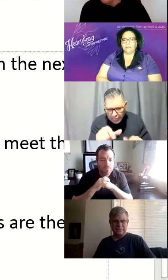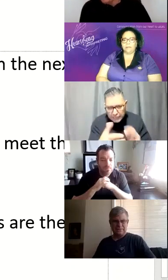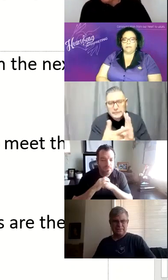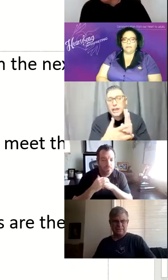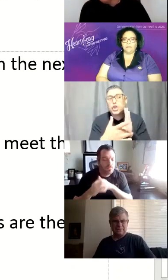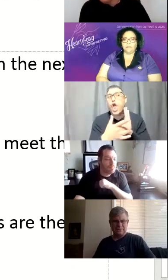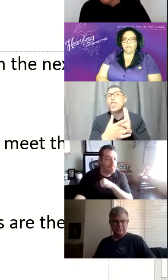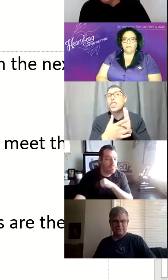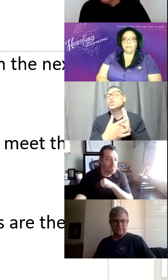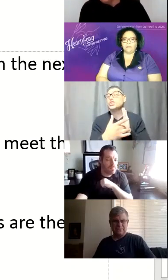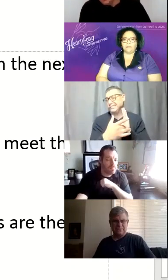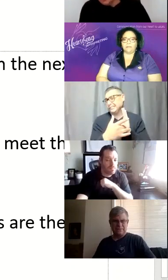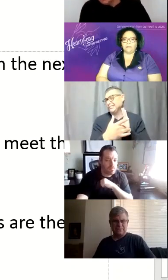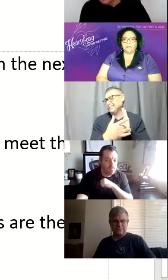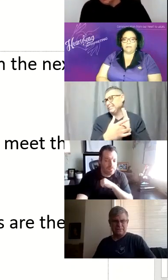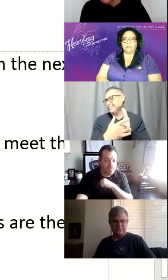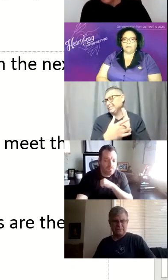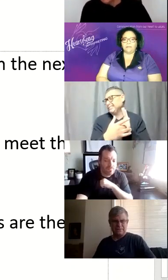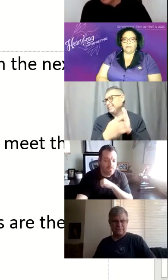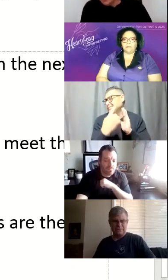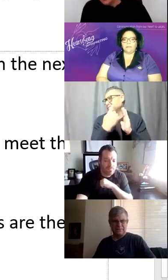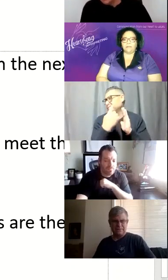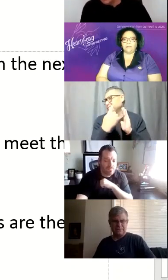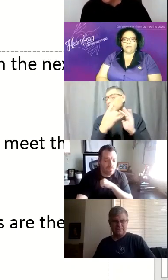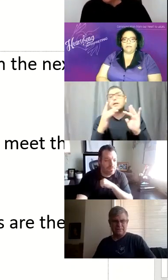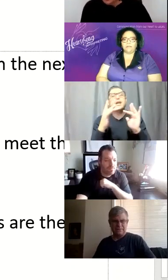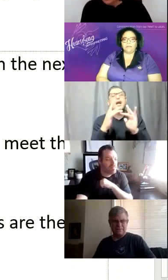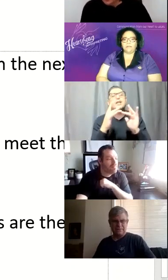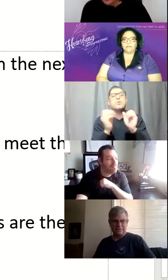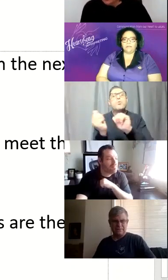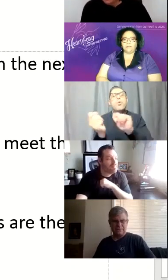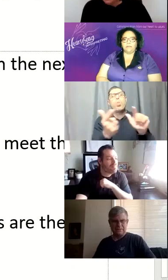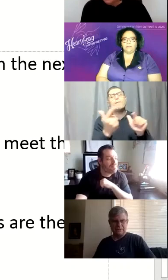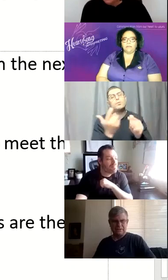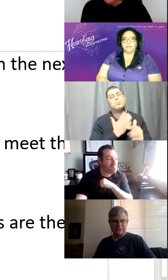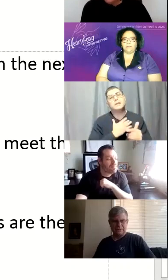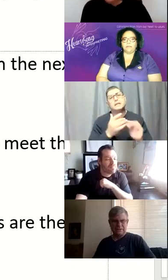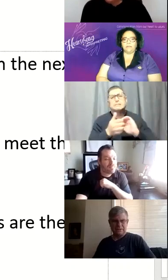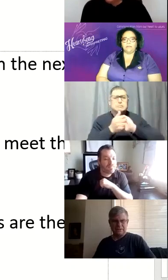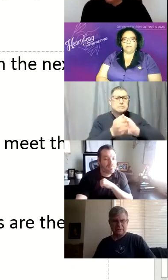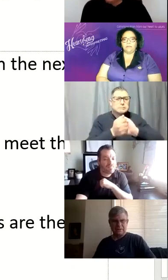technology. I would like to stay in touch with each and every one of you.